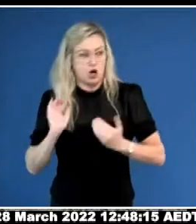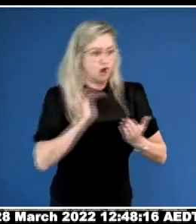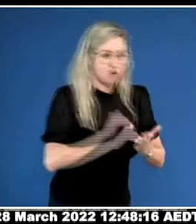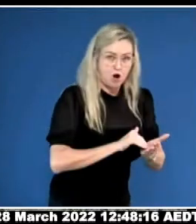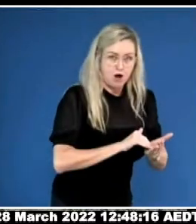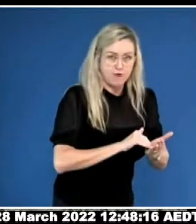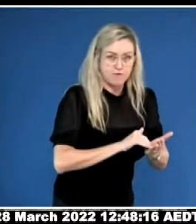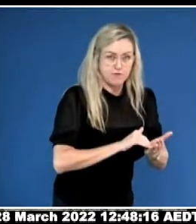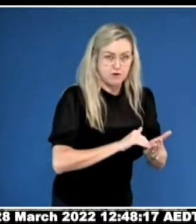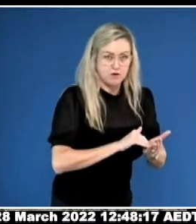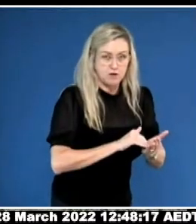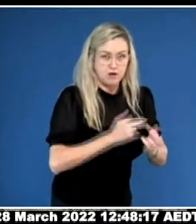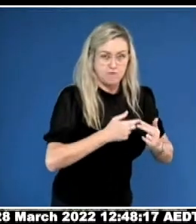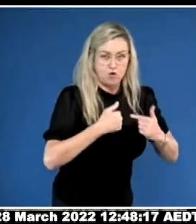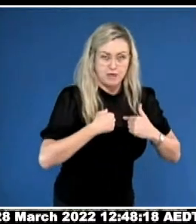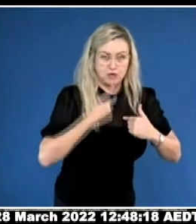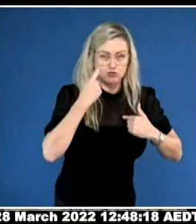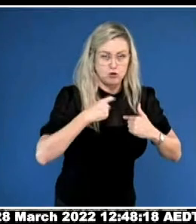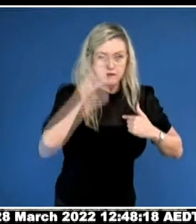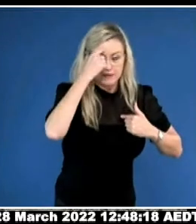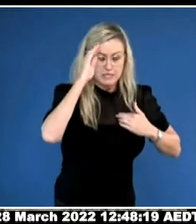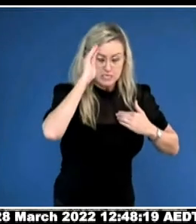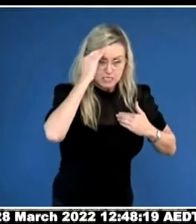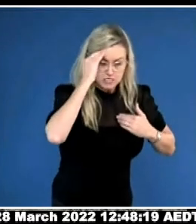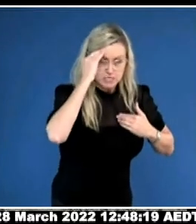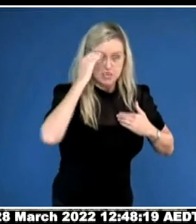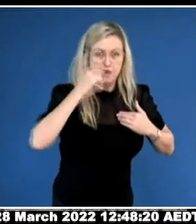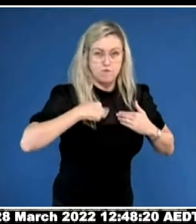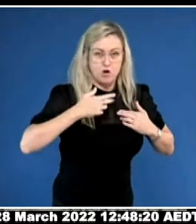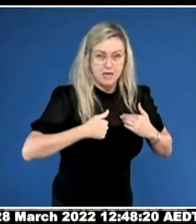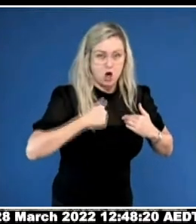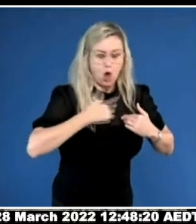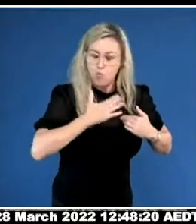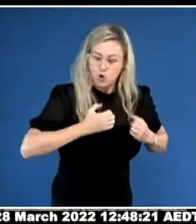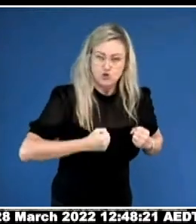keep going, the whole reason to live was my children, and I didn't want to lose them.